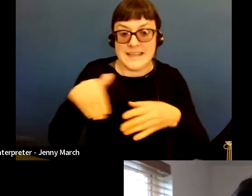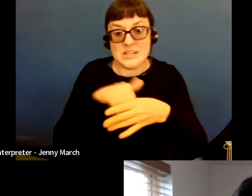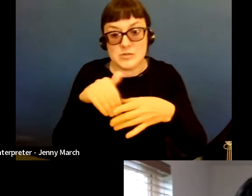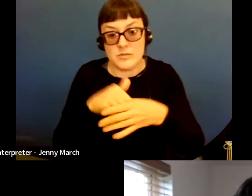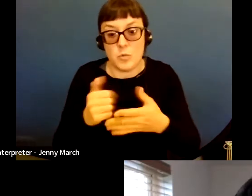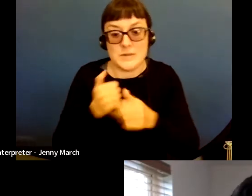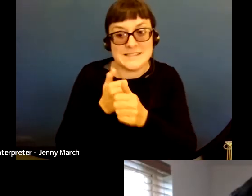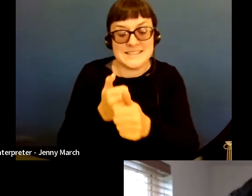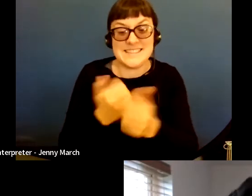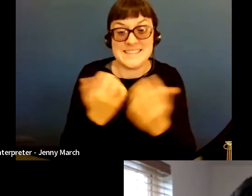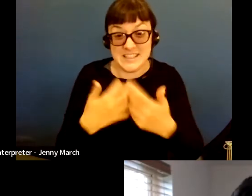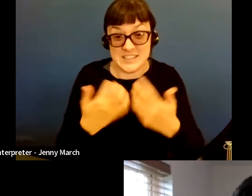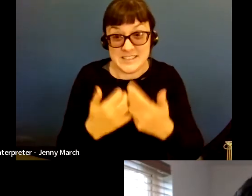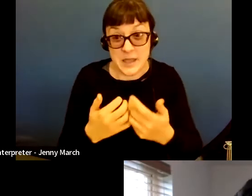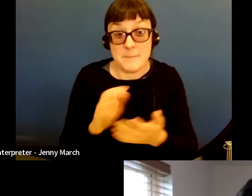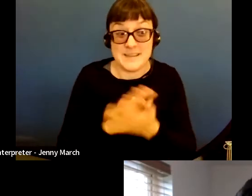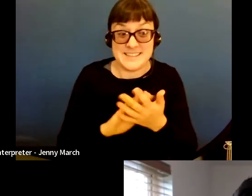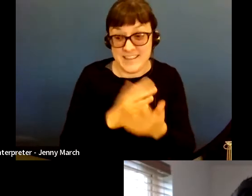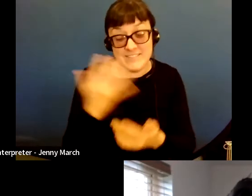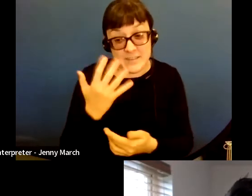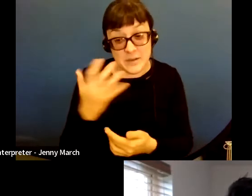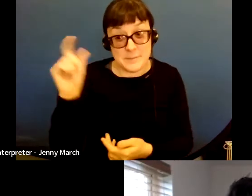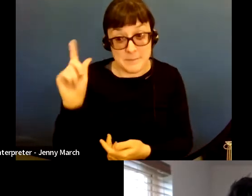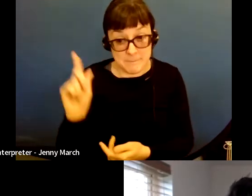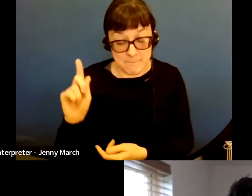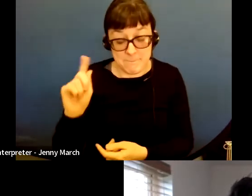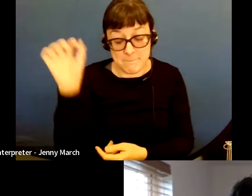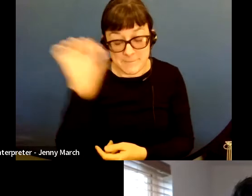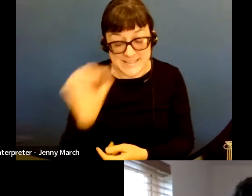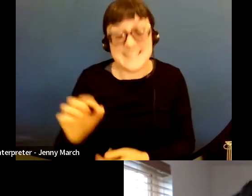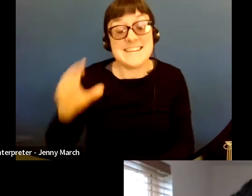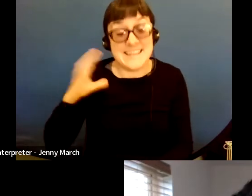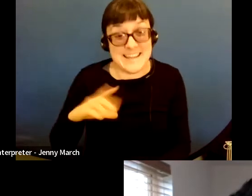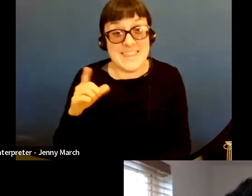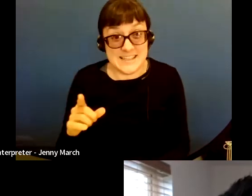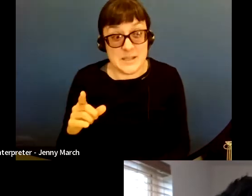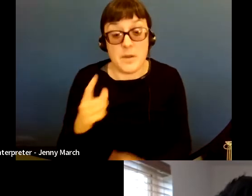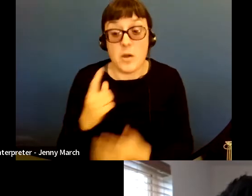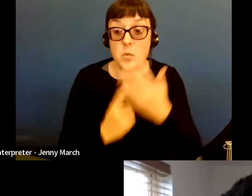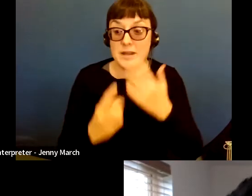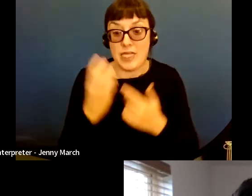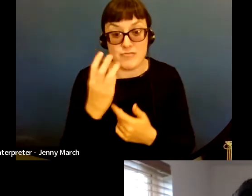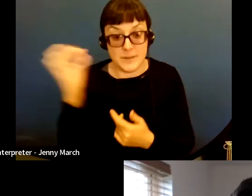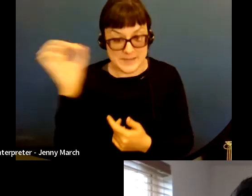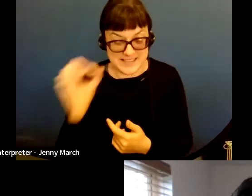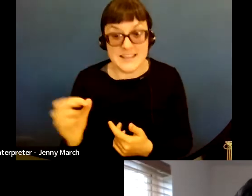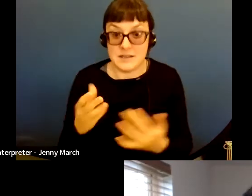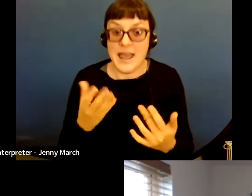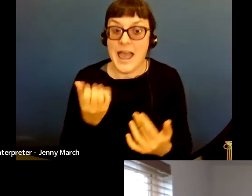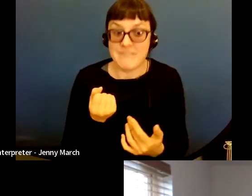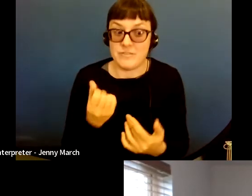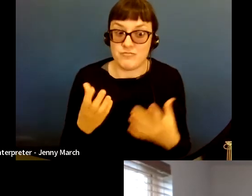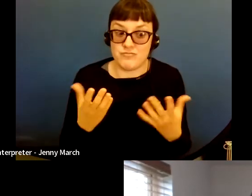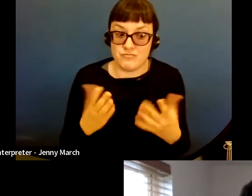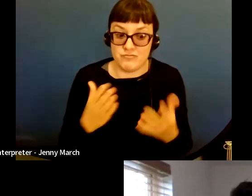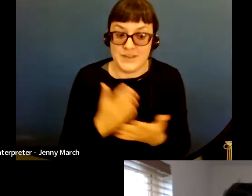the population who would benefit from the use of assistive technology, only 3% actually have access to any. This